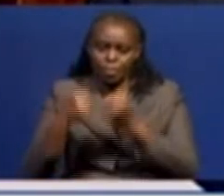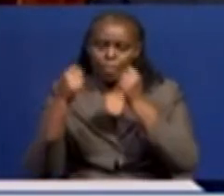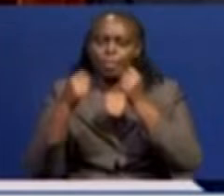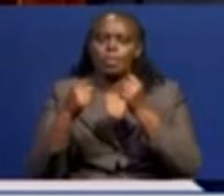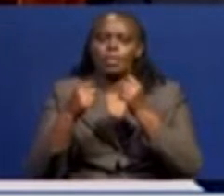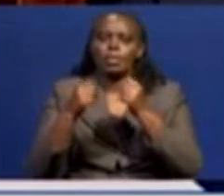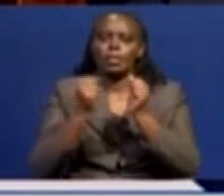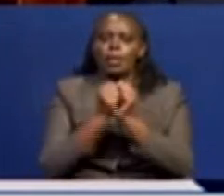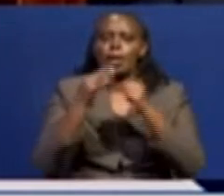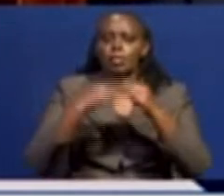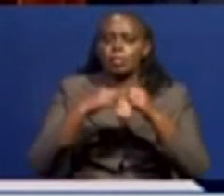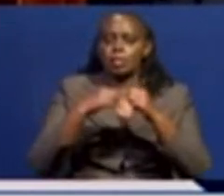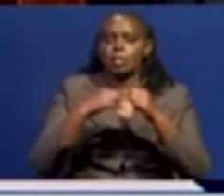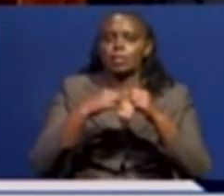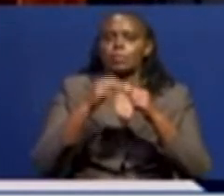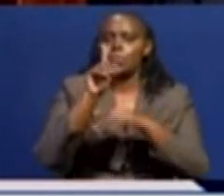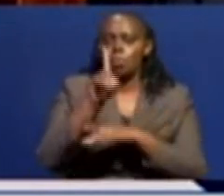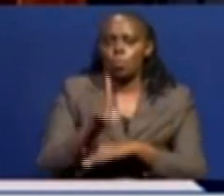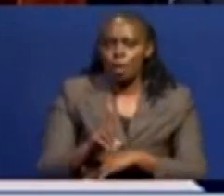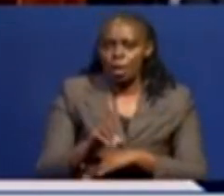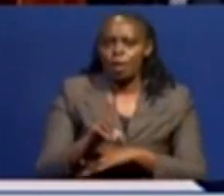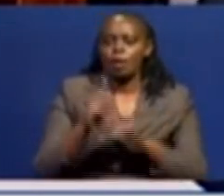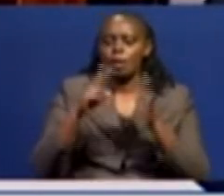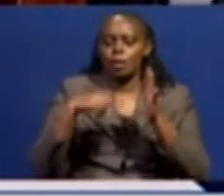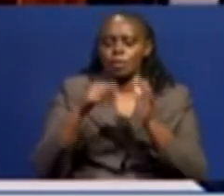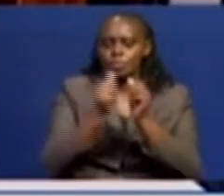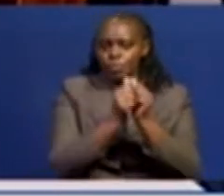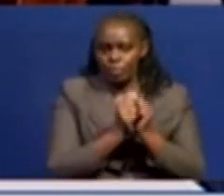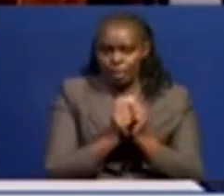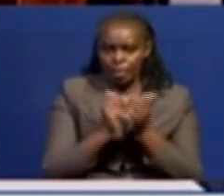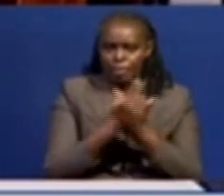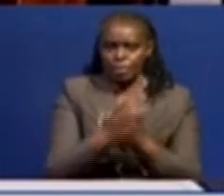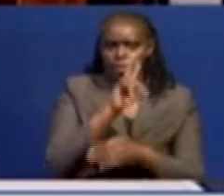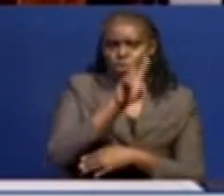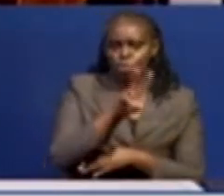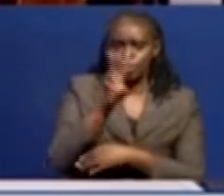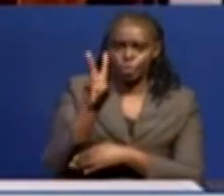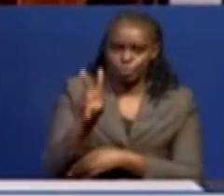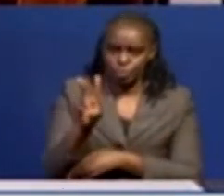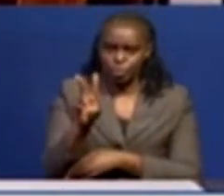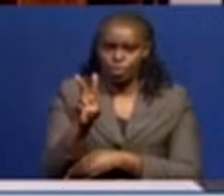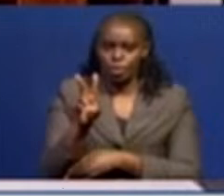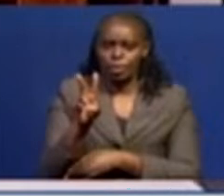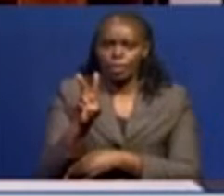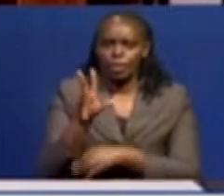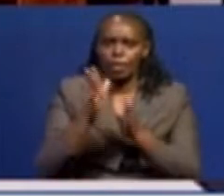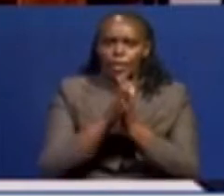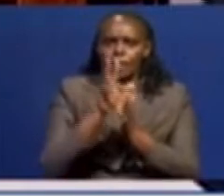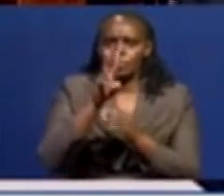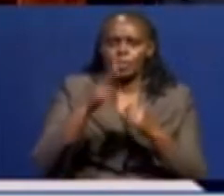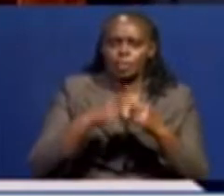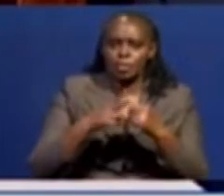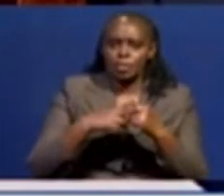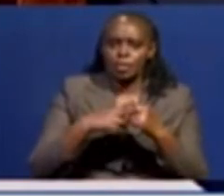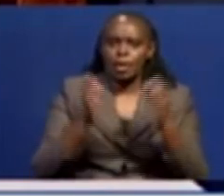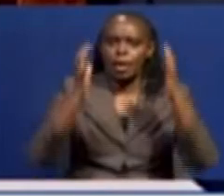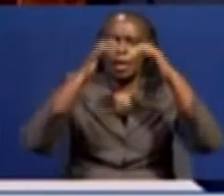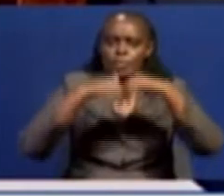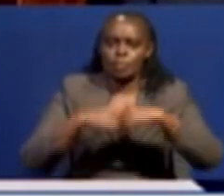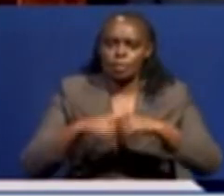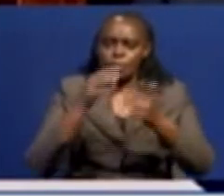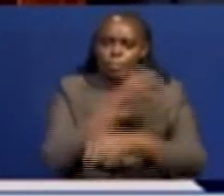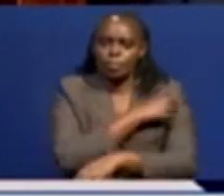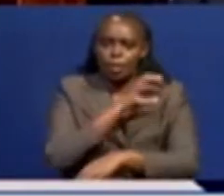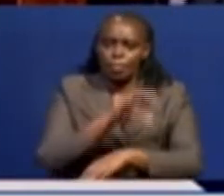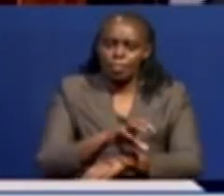Mbithe, contravened Section 18(1) as read together with Sections 22 and 27 of